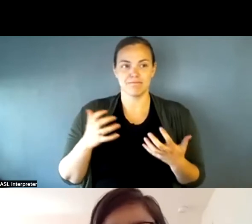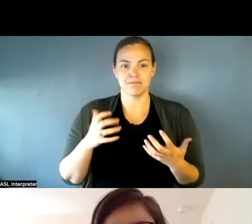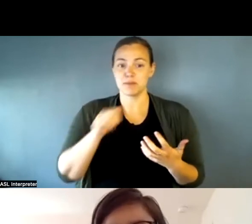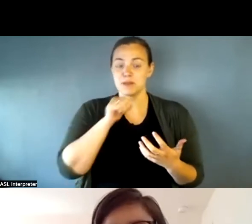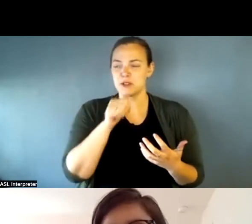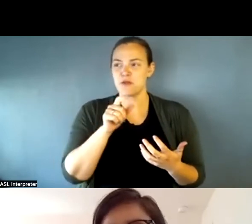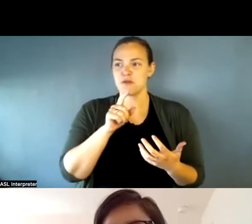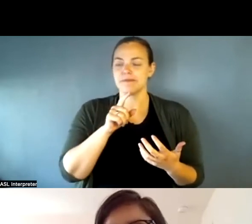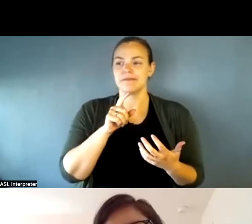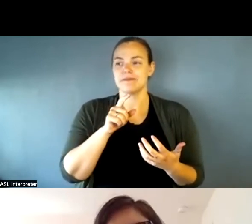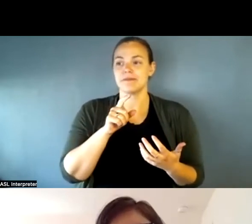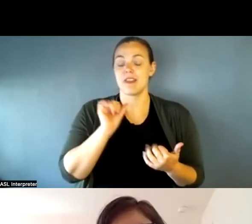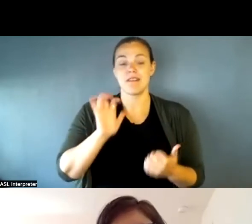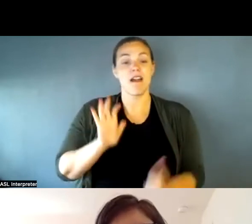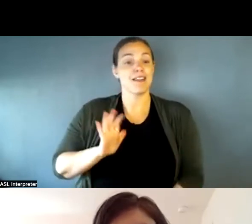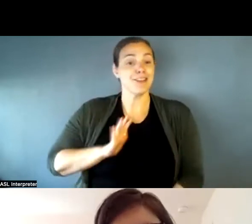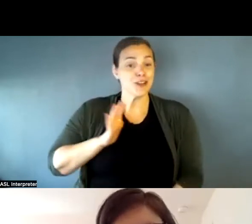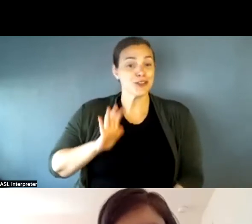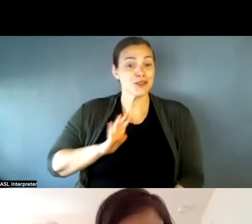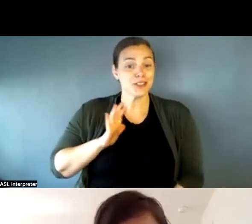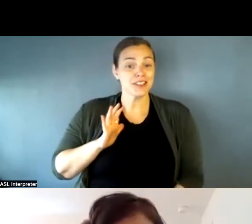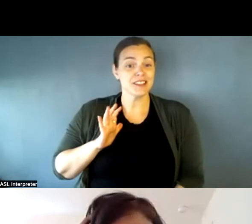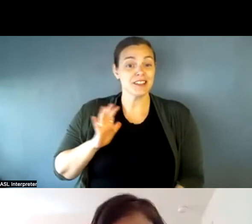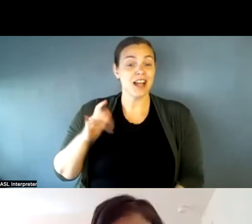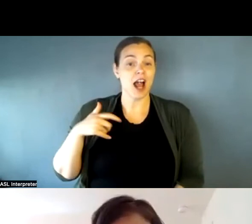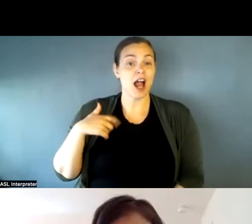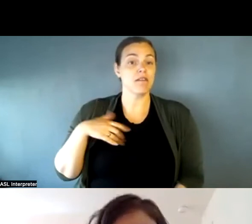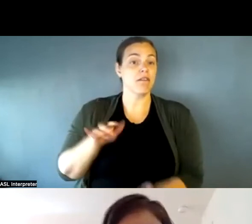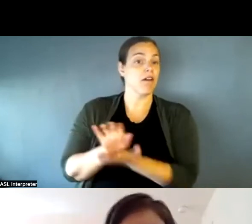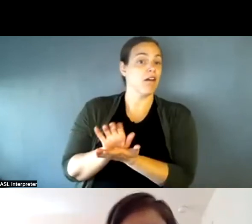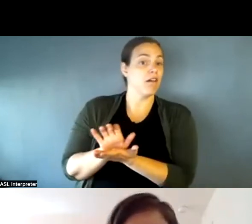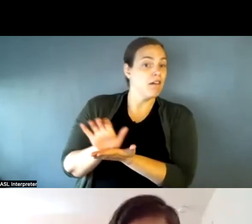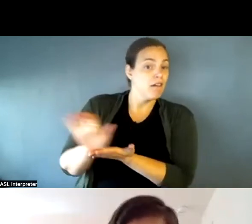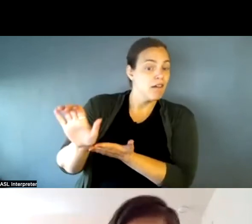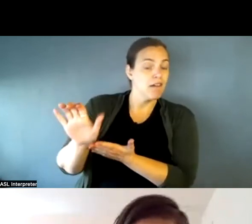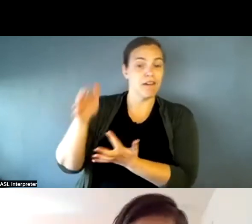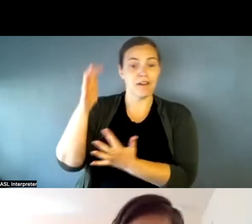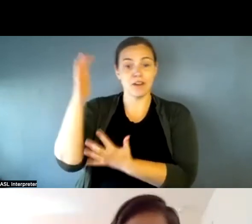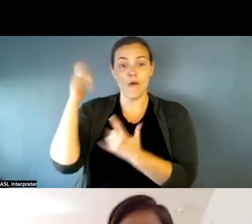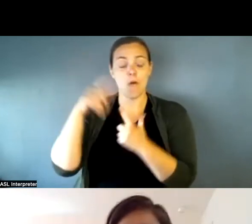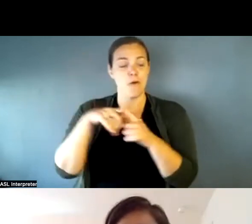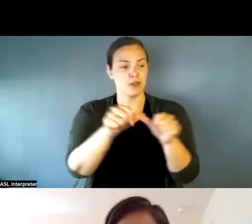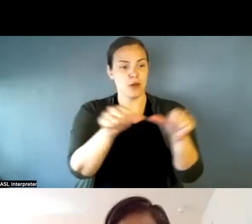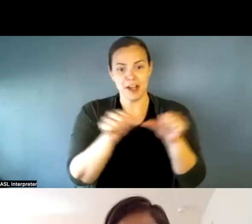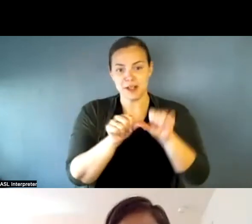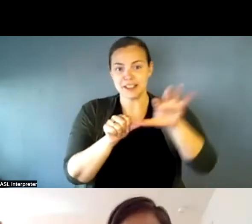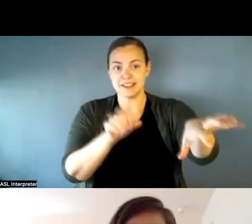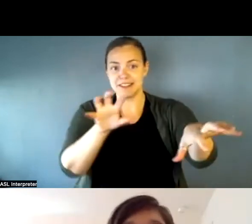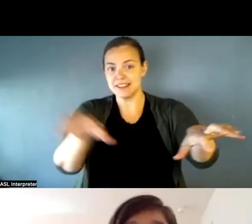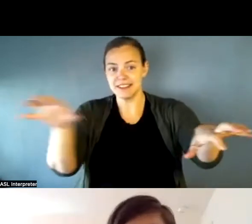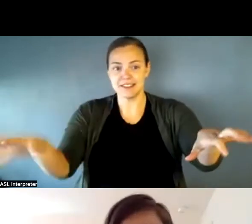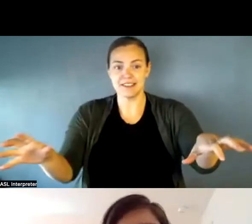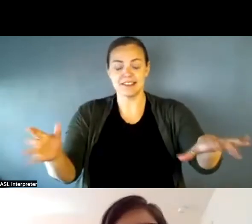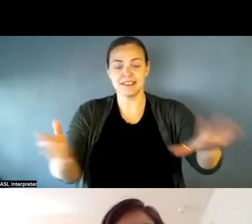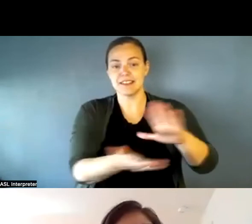luxury anymore of kind of pushing the forest or, these sort of areas that are